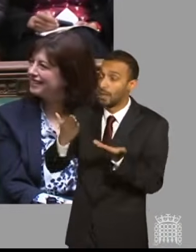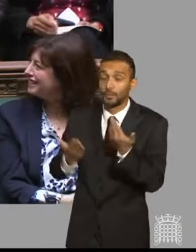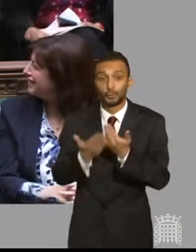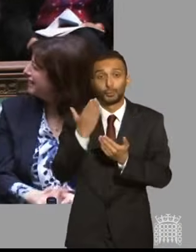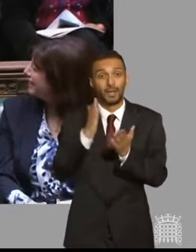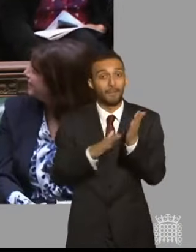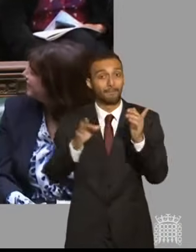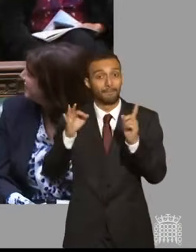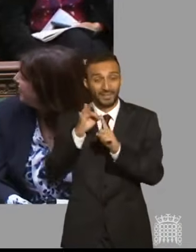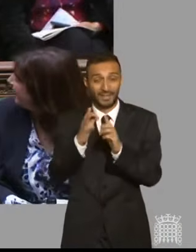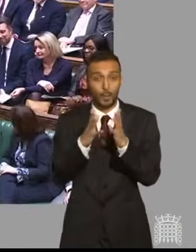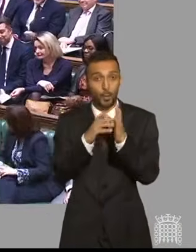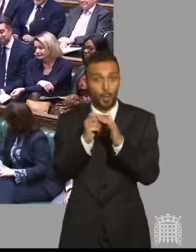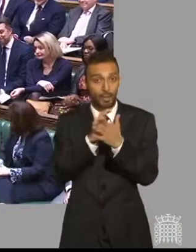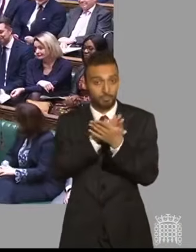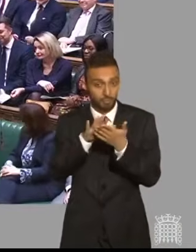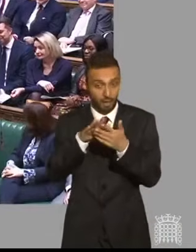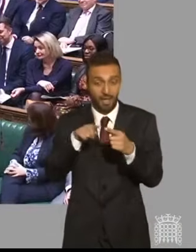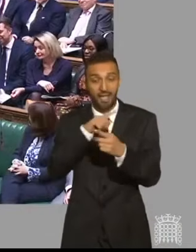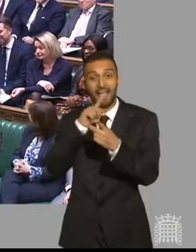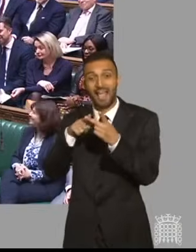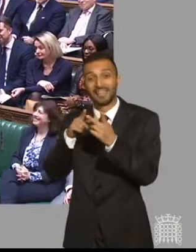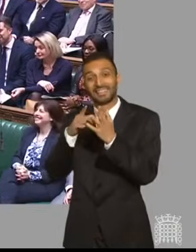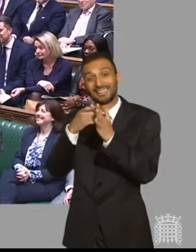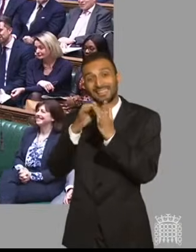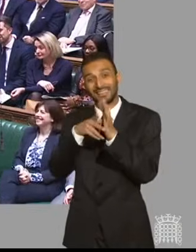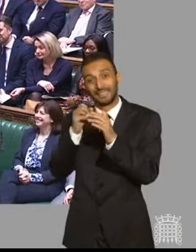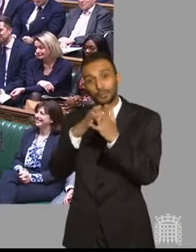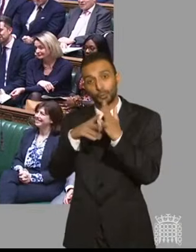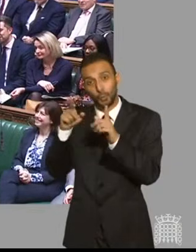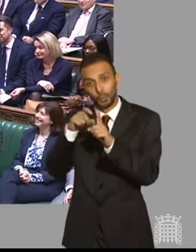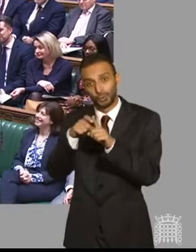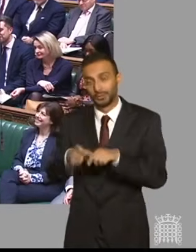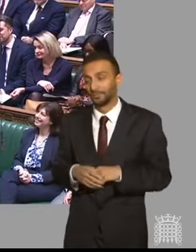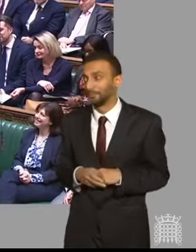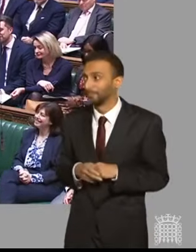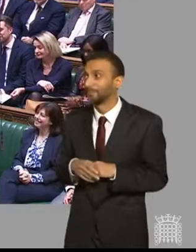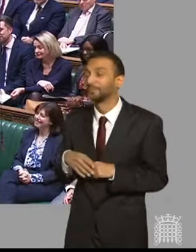I know they will both be powerful advocates for their constituents.